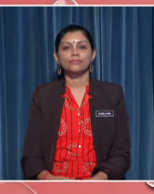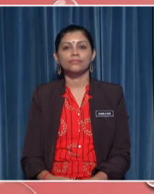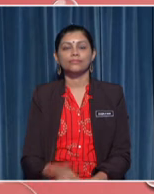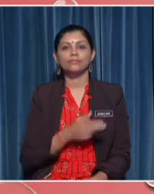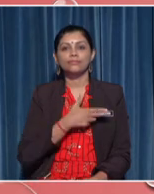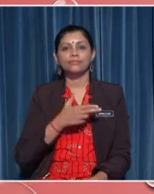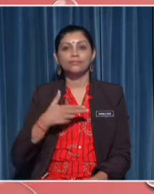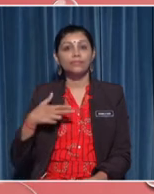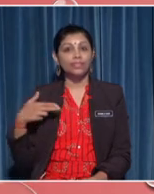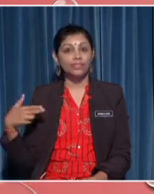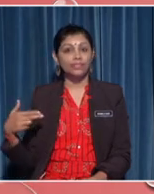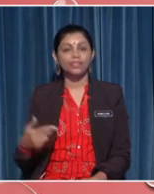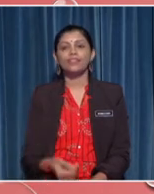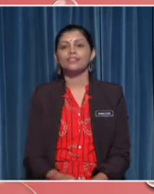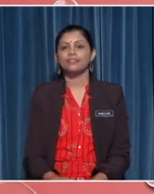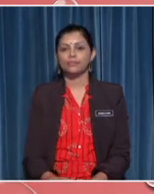Indonesia.